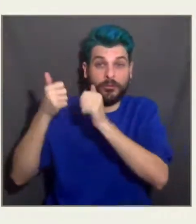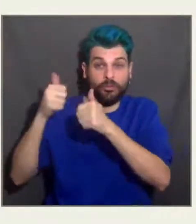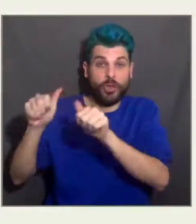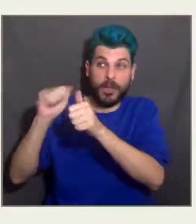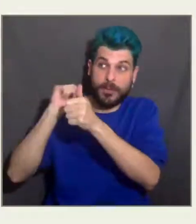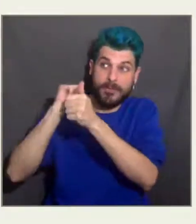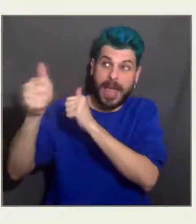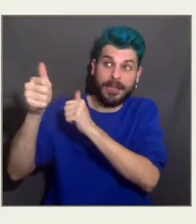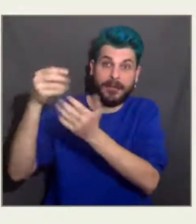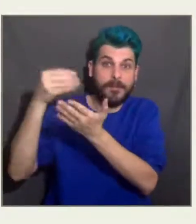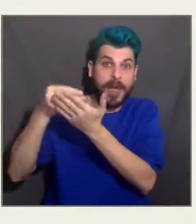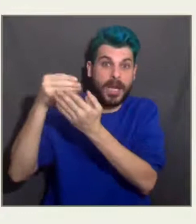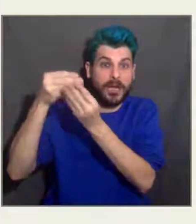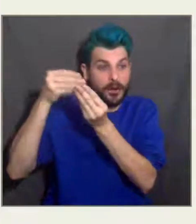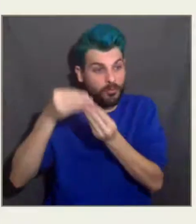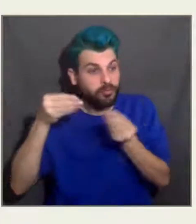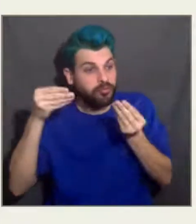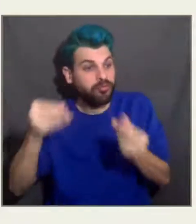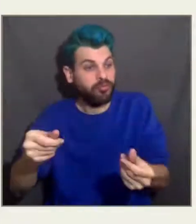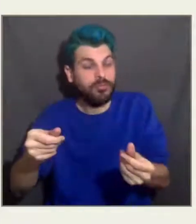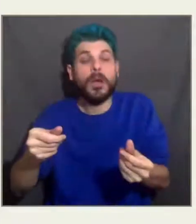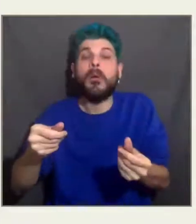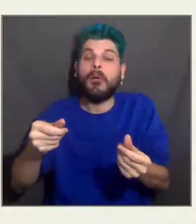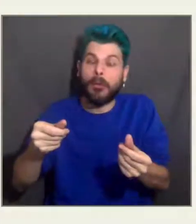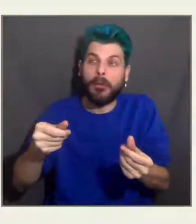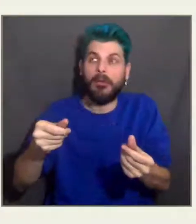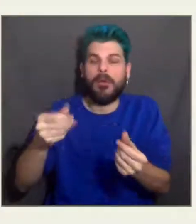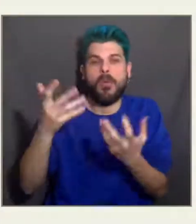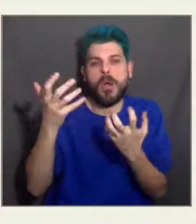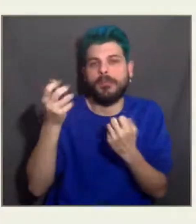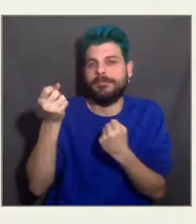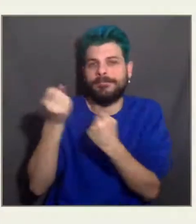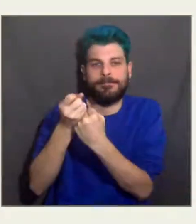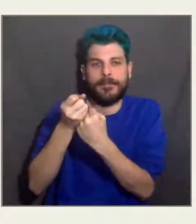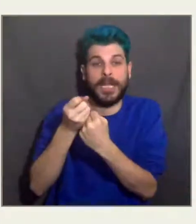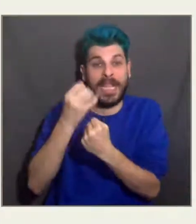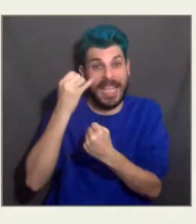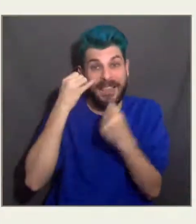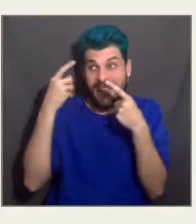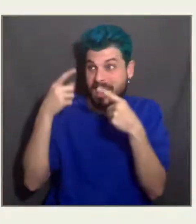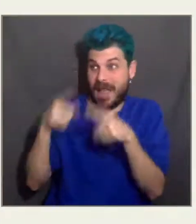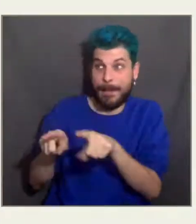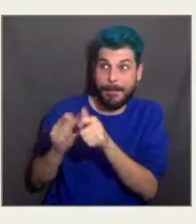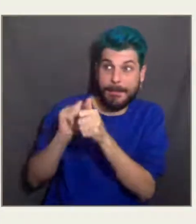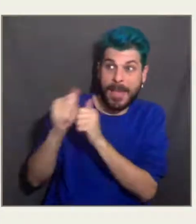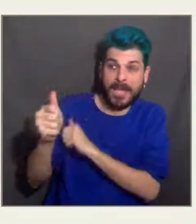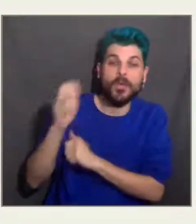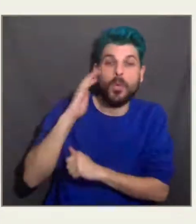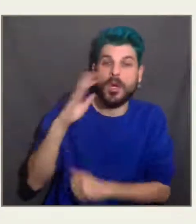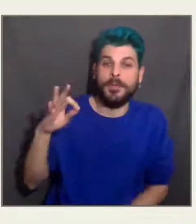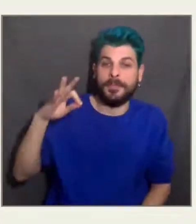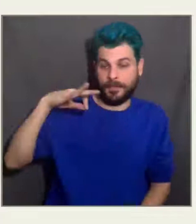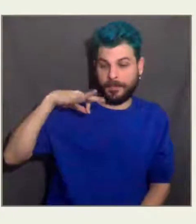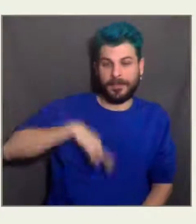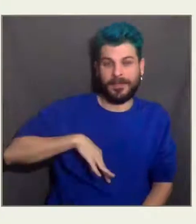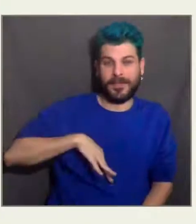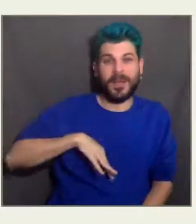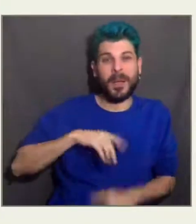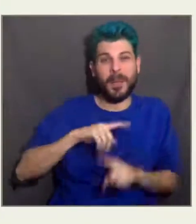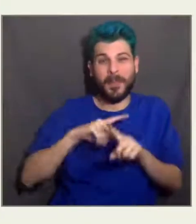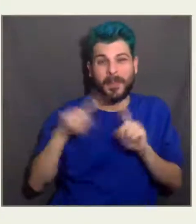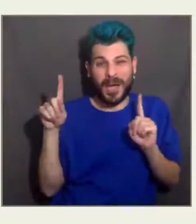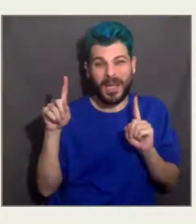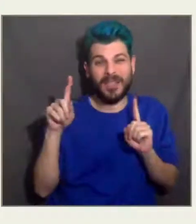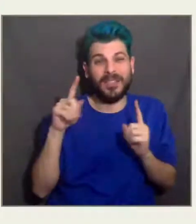positive step forward for this region, and we will do very well in it, but we will basically be paying for the projects we